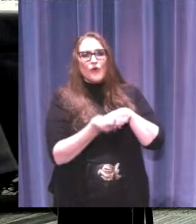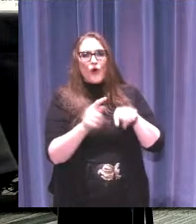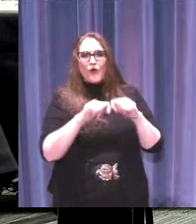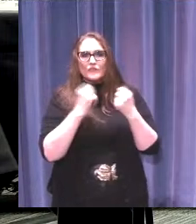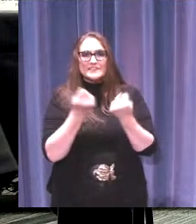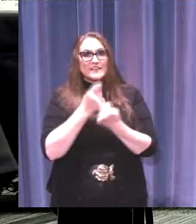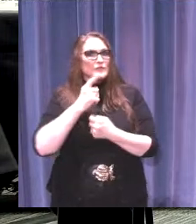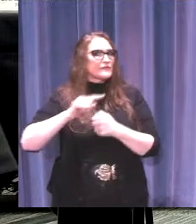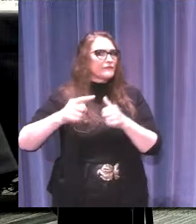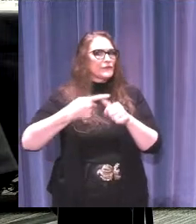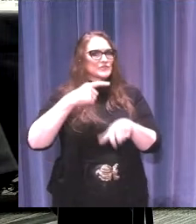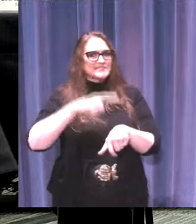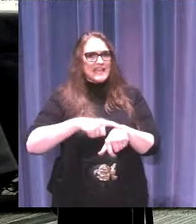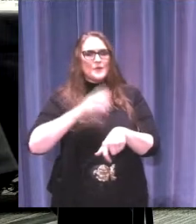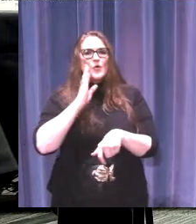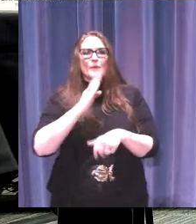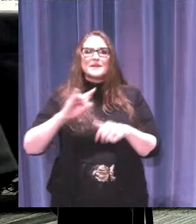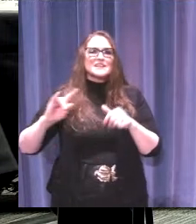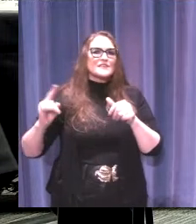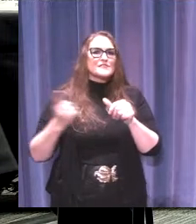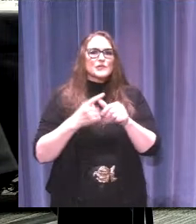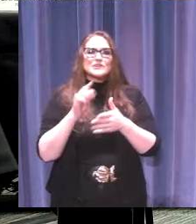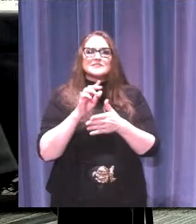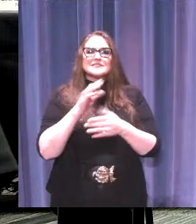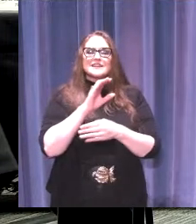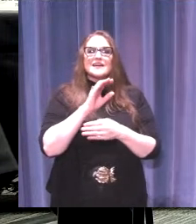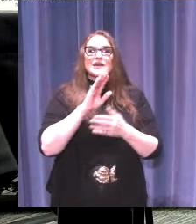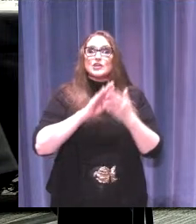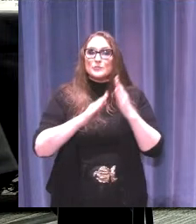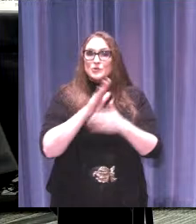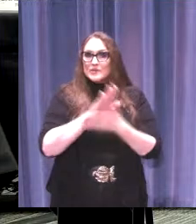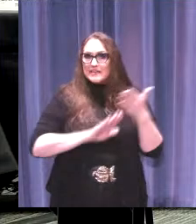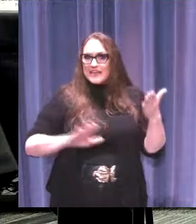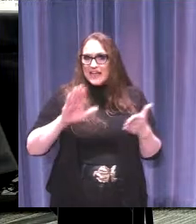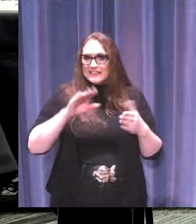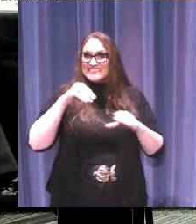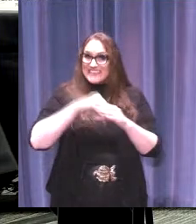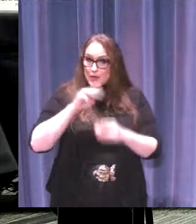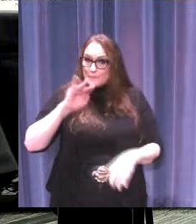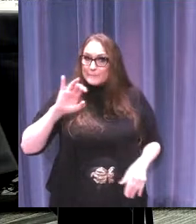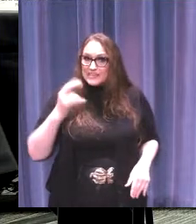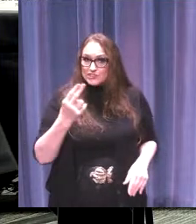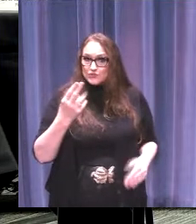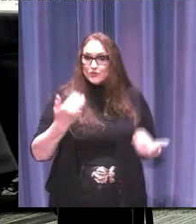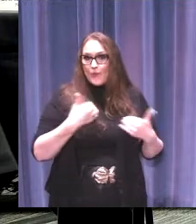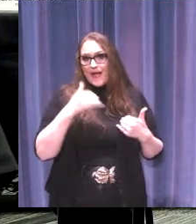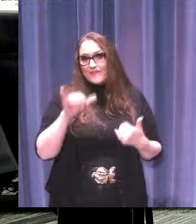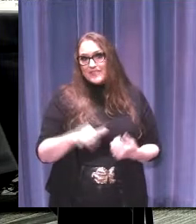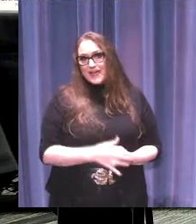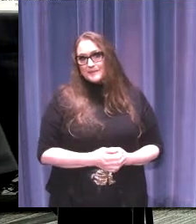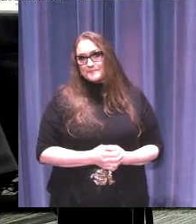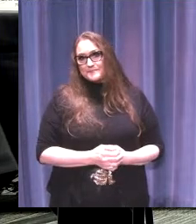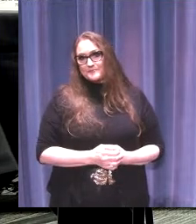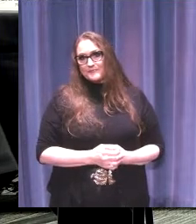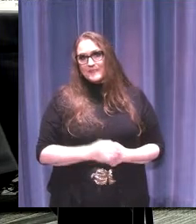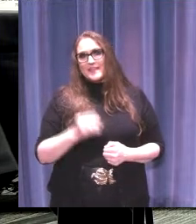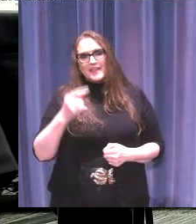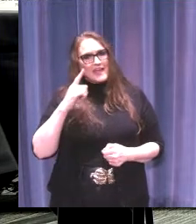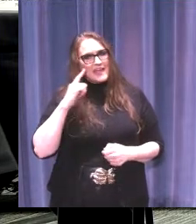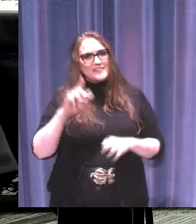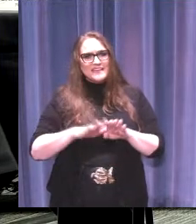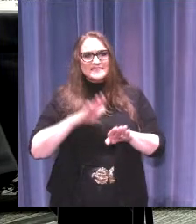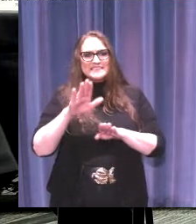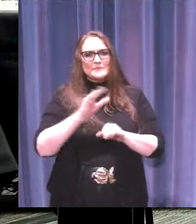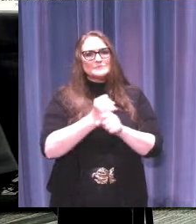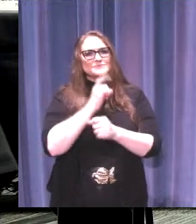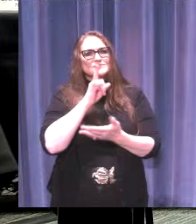the first time, and it will be the first college, community college in Michigan to have that. And to me, that's a step, is being